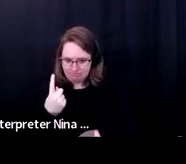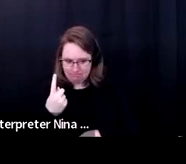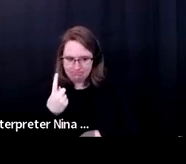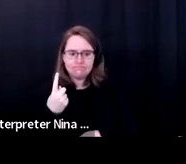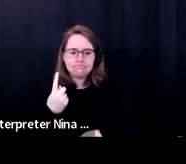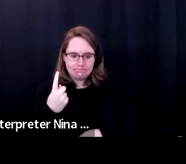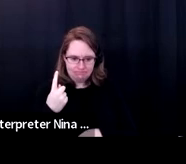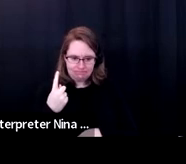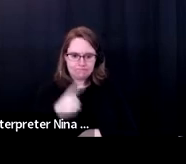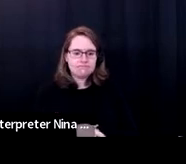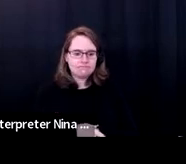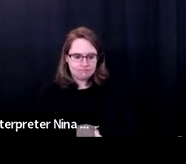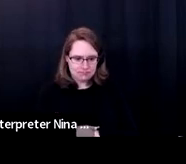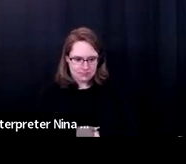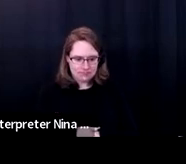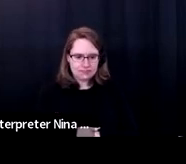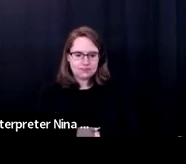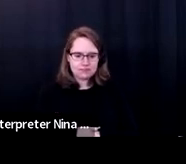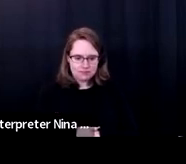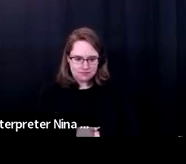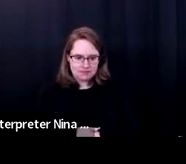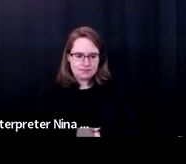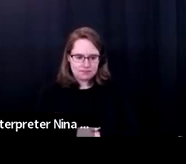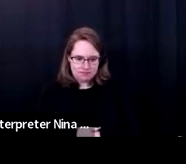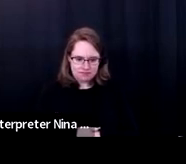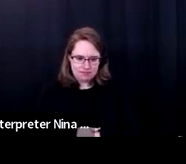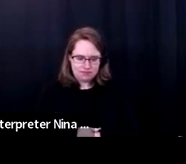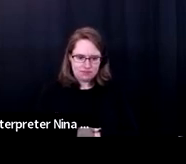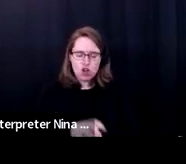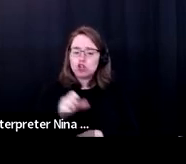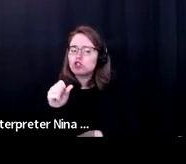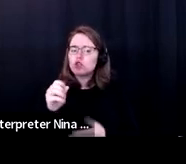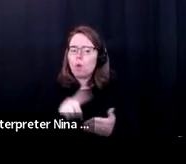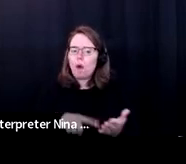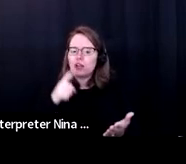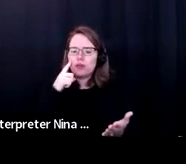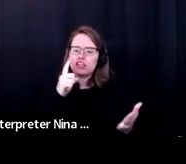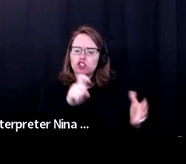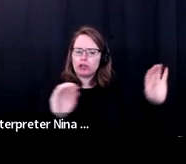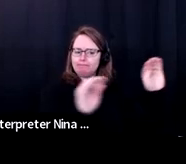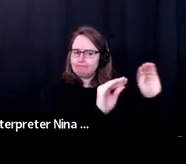So based on that conversation, what ideas should go together?